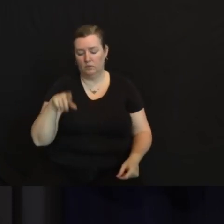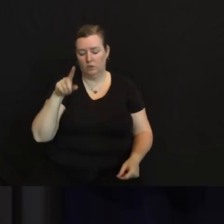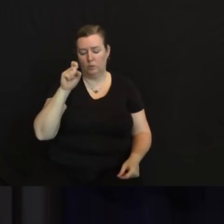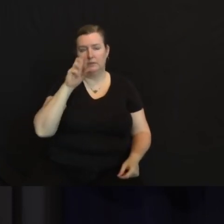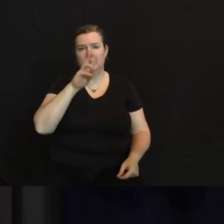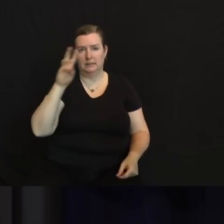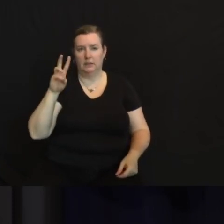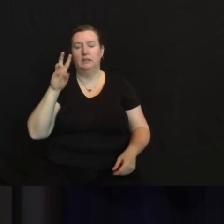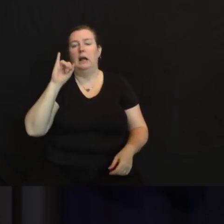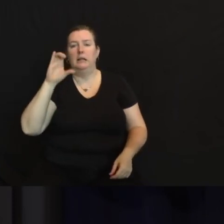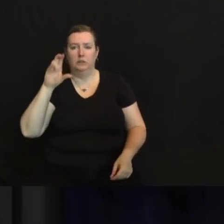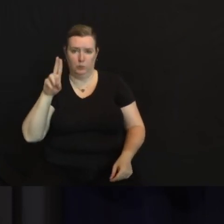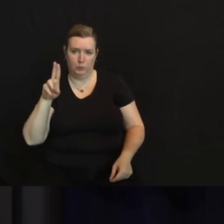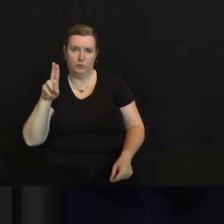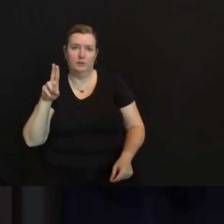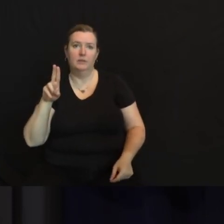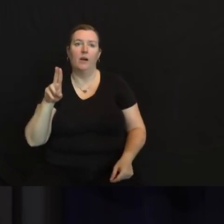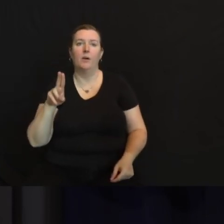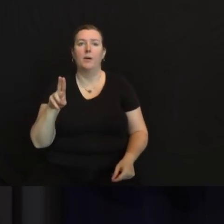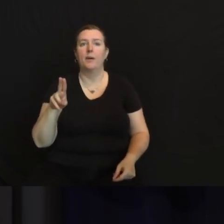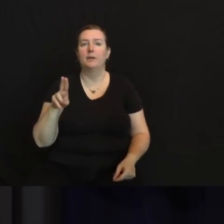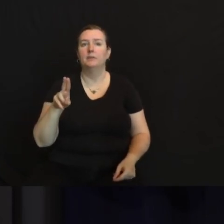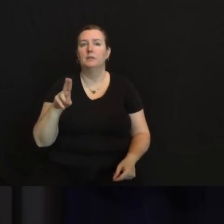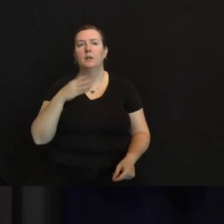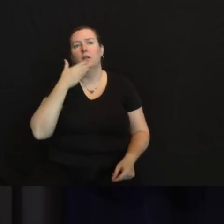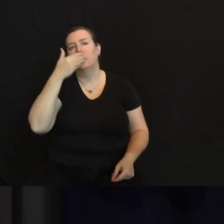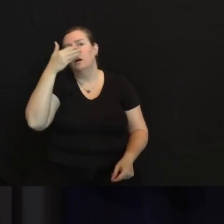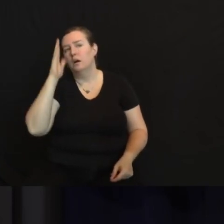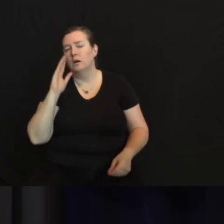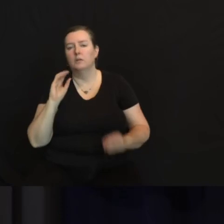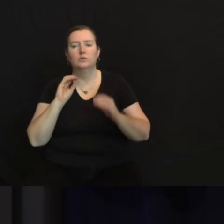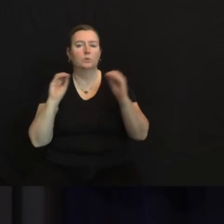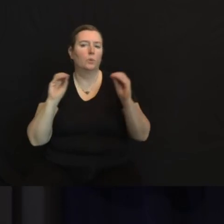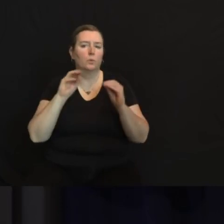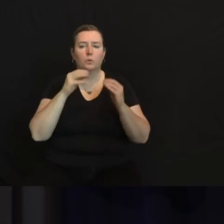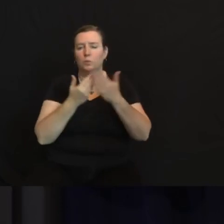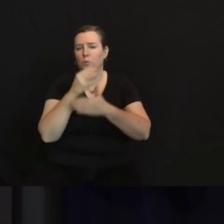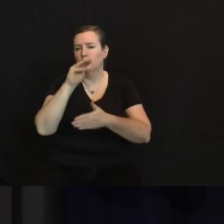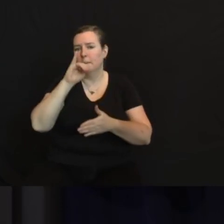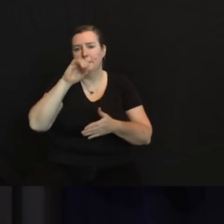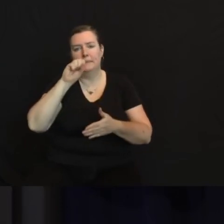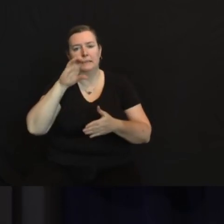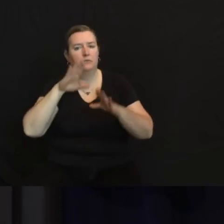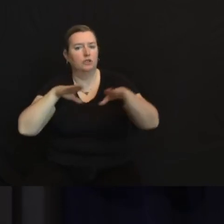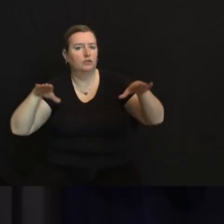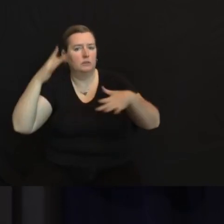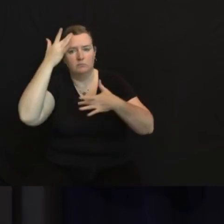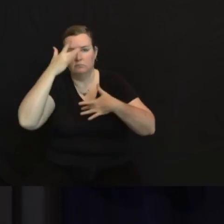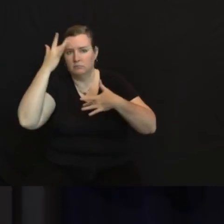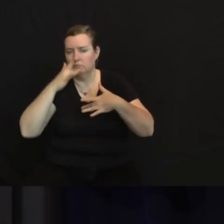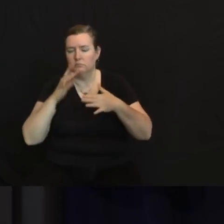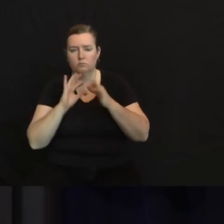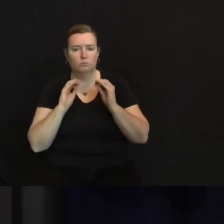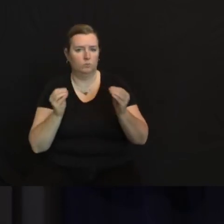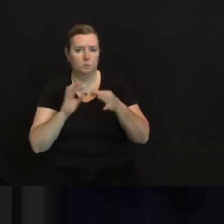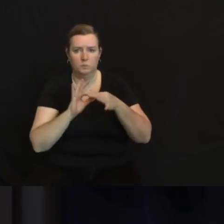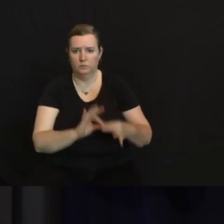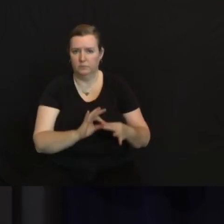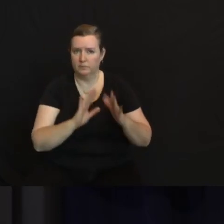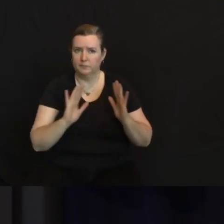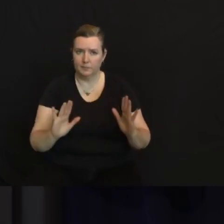care. There are thankfully, no new reports of multisystem inflammatory syndrome in children. There are a total